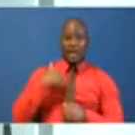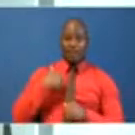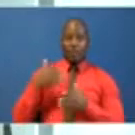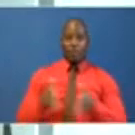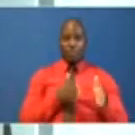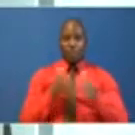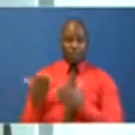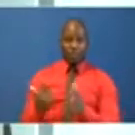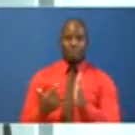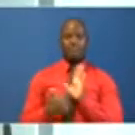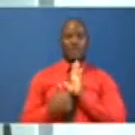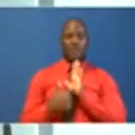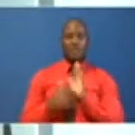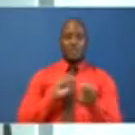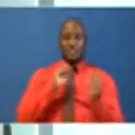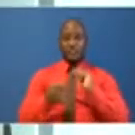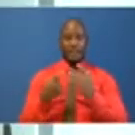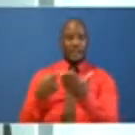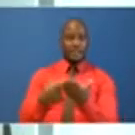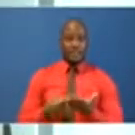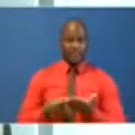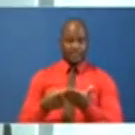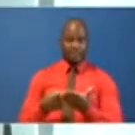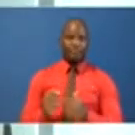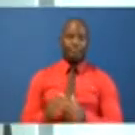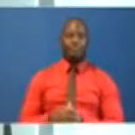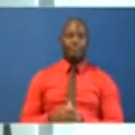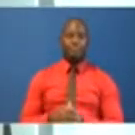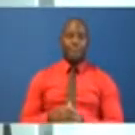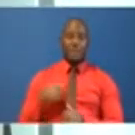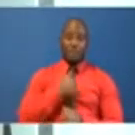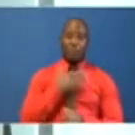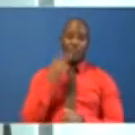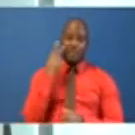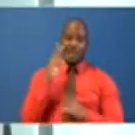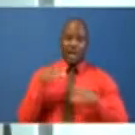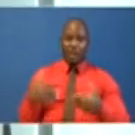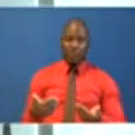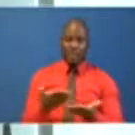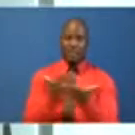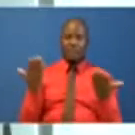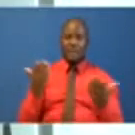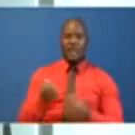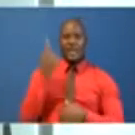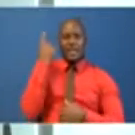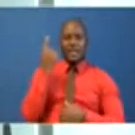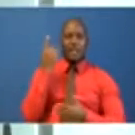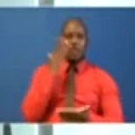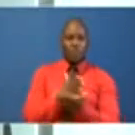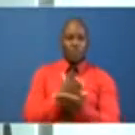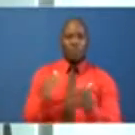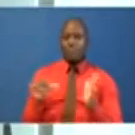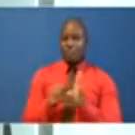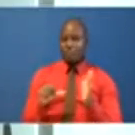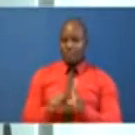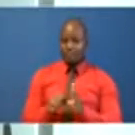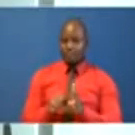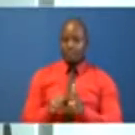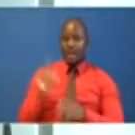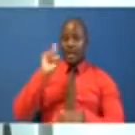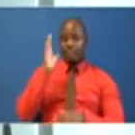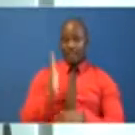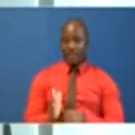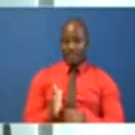opportunity to shape the discussion so we want to see how do they understand the real problems of of